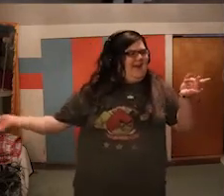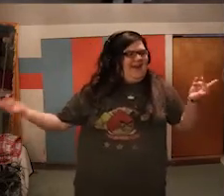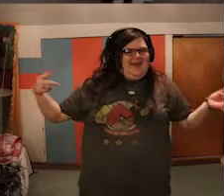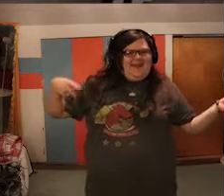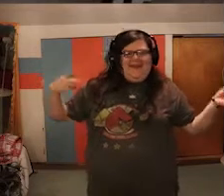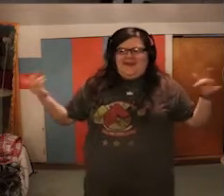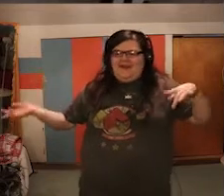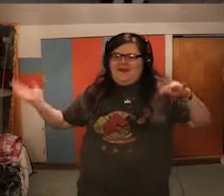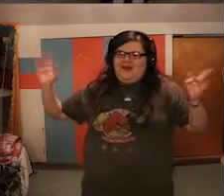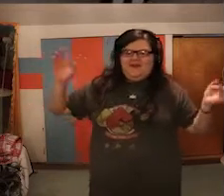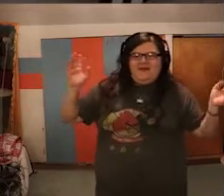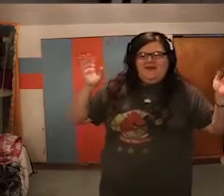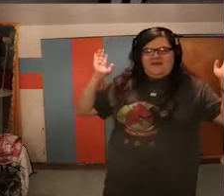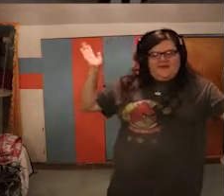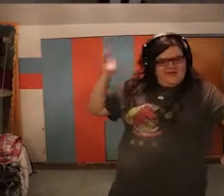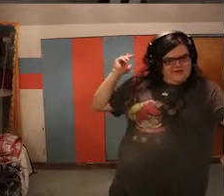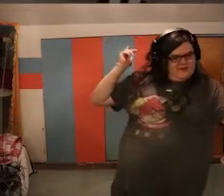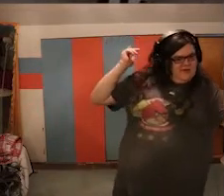Okay.